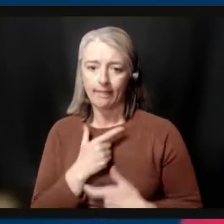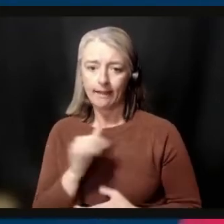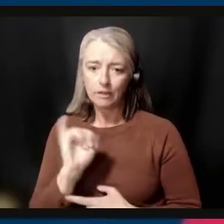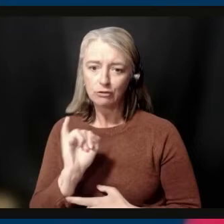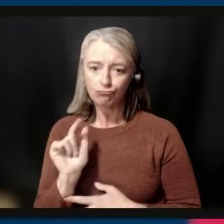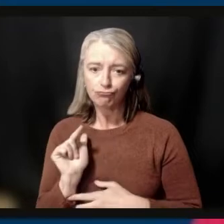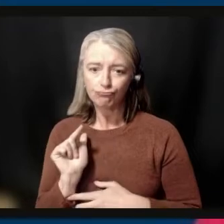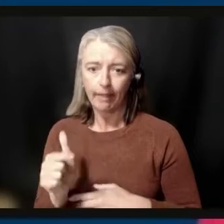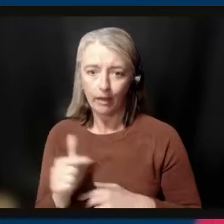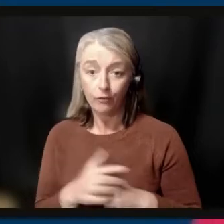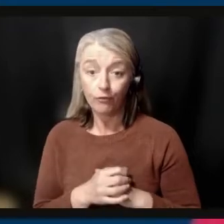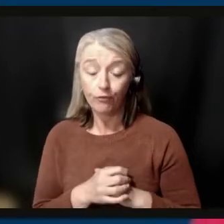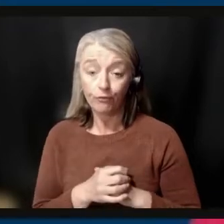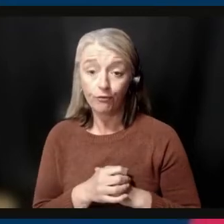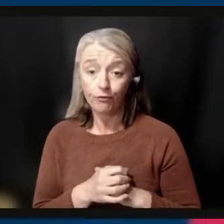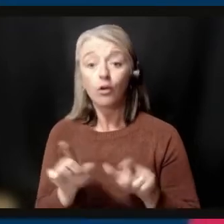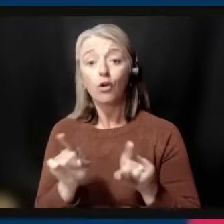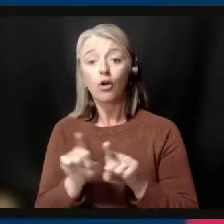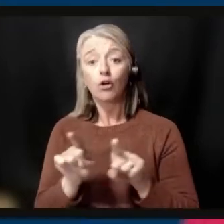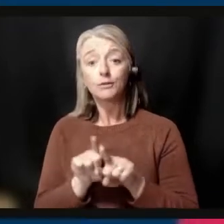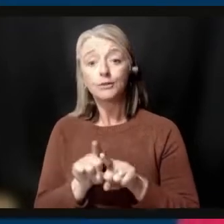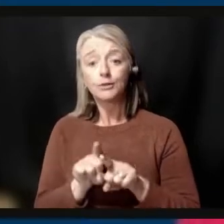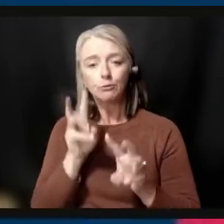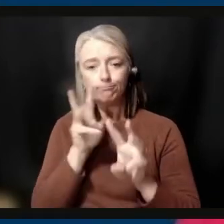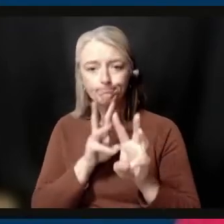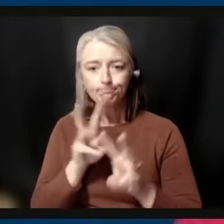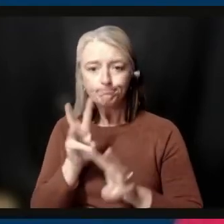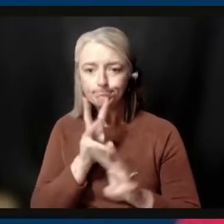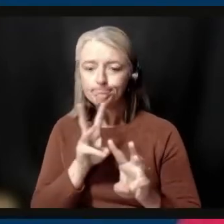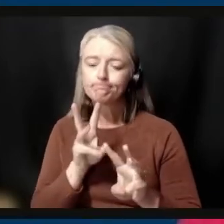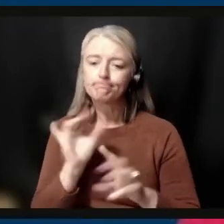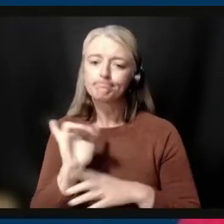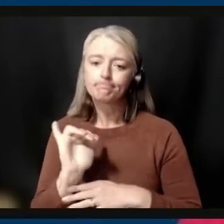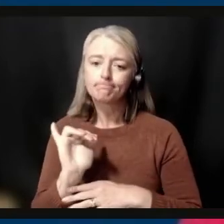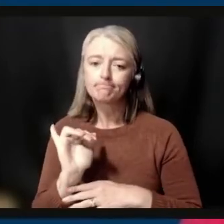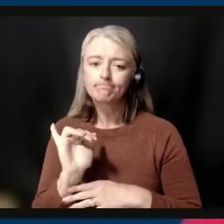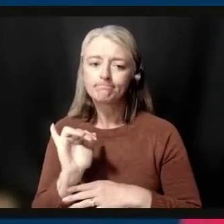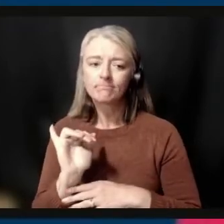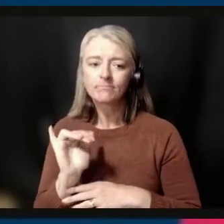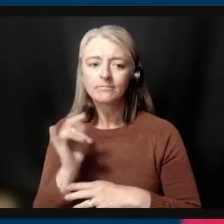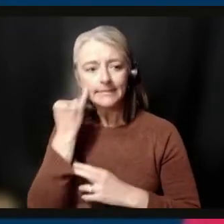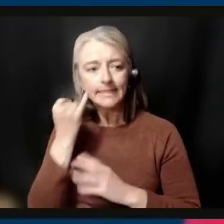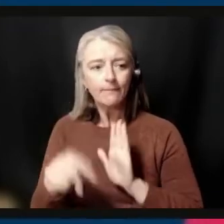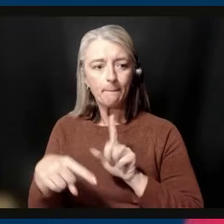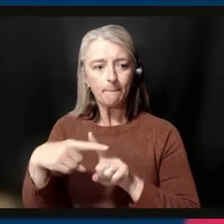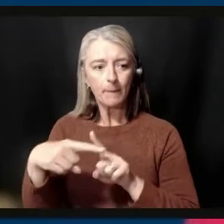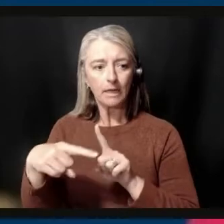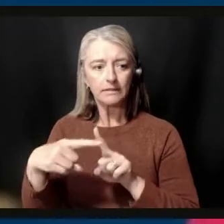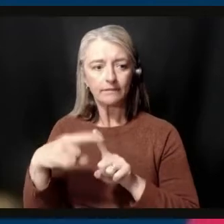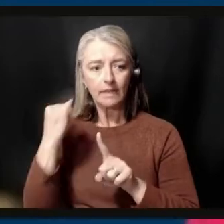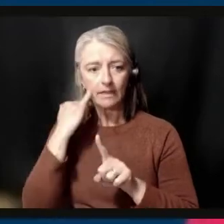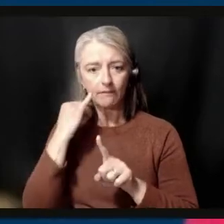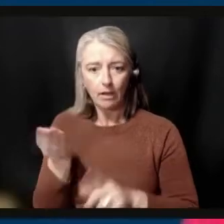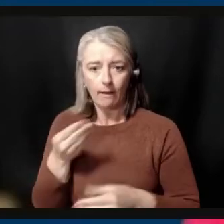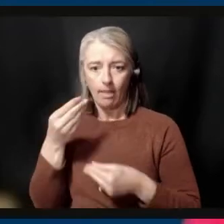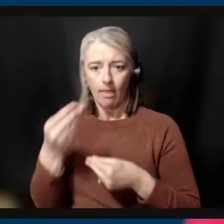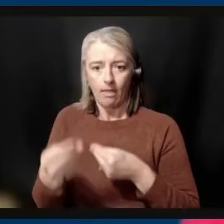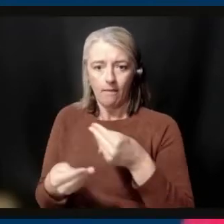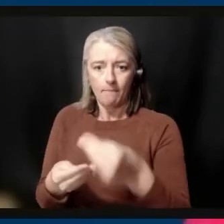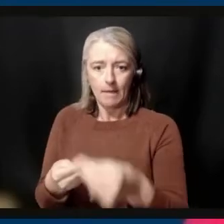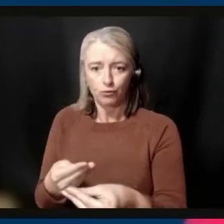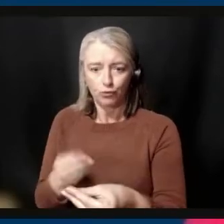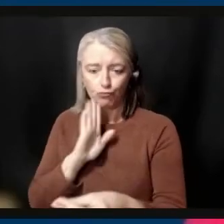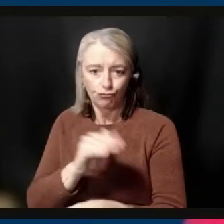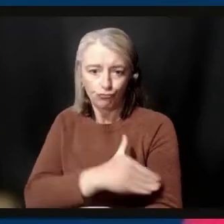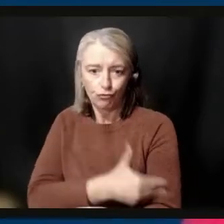on. And then ultimately I worried about whether, if it was positive, if I could pass it on to my daughter, who at the